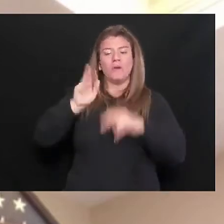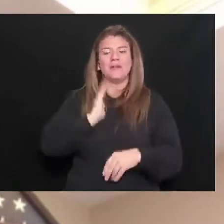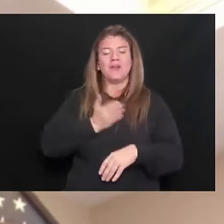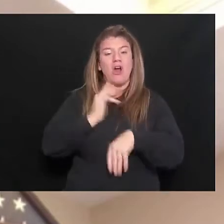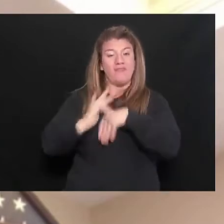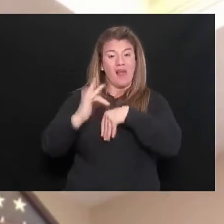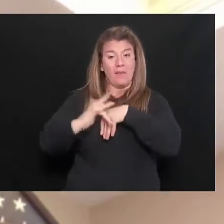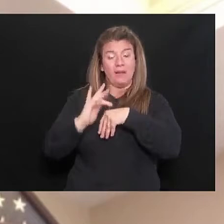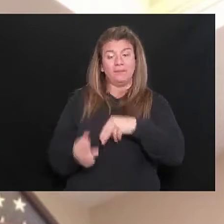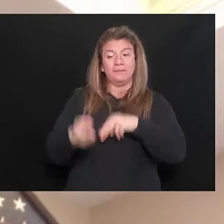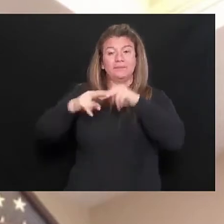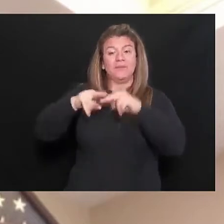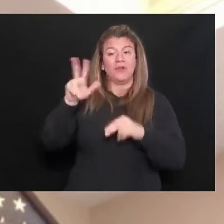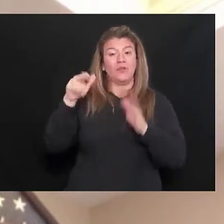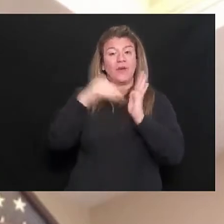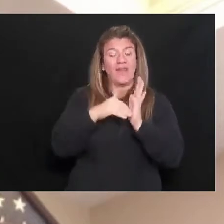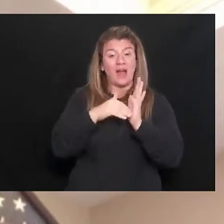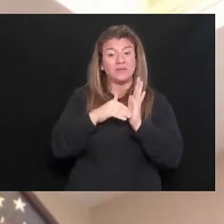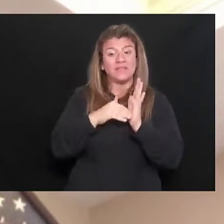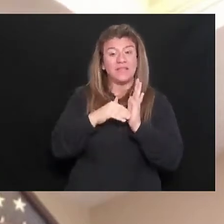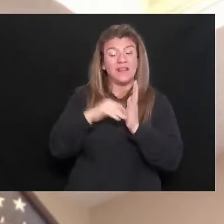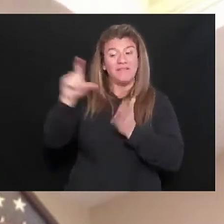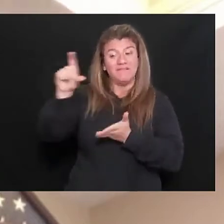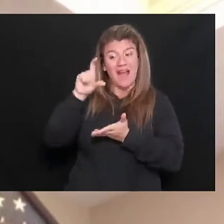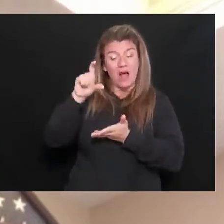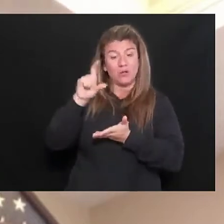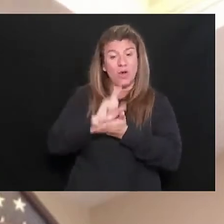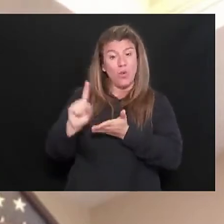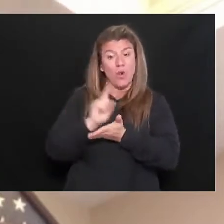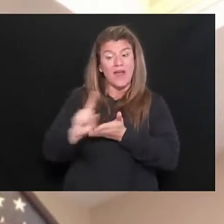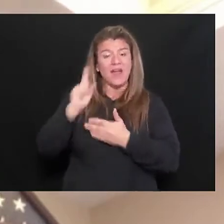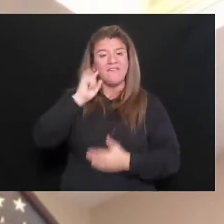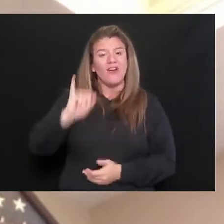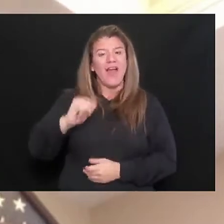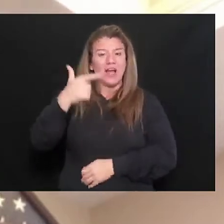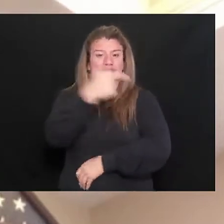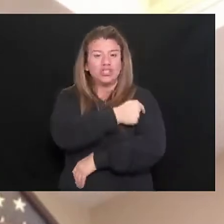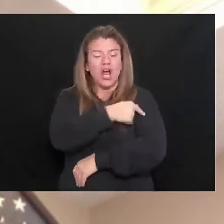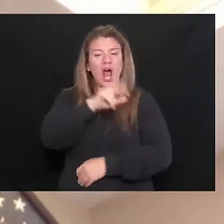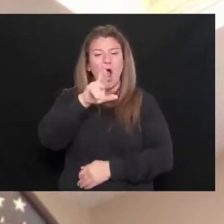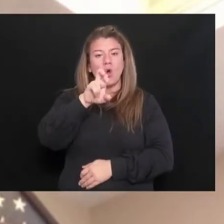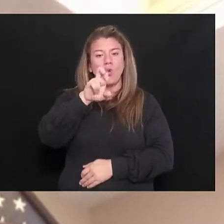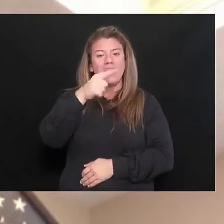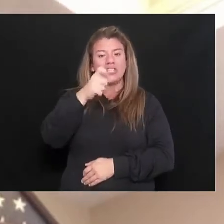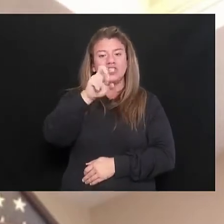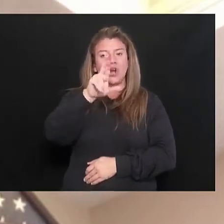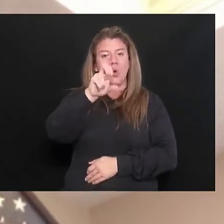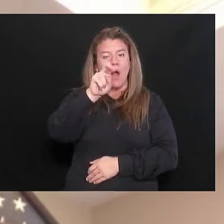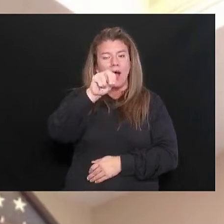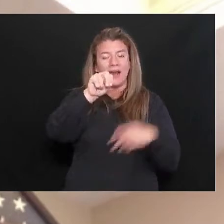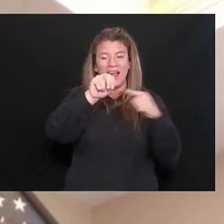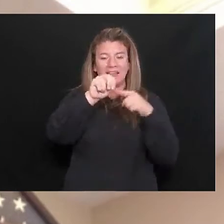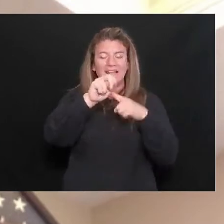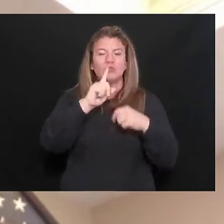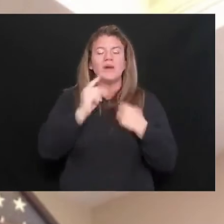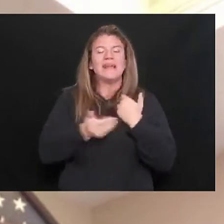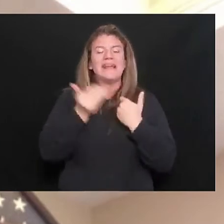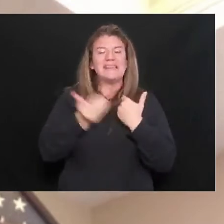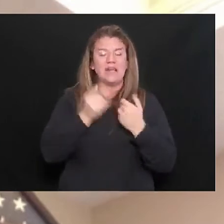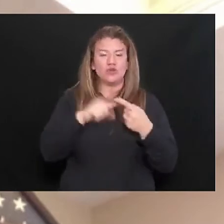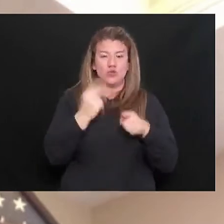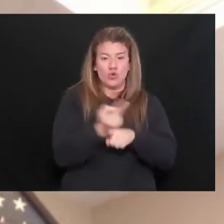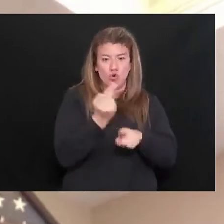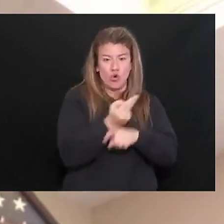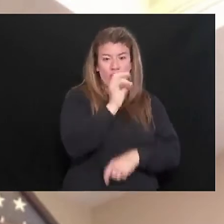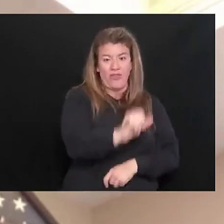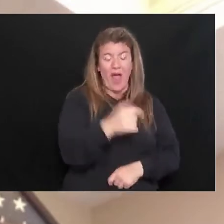to 3,000 vials a week for Regeneron, which is the shot, which is much easier to roll out. We hope